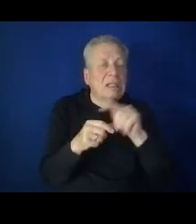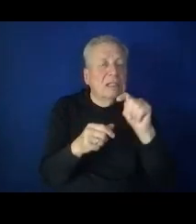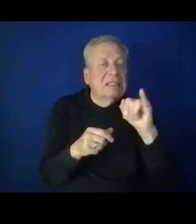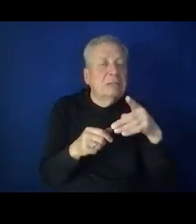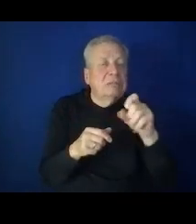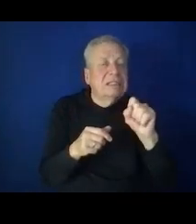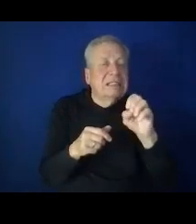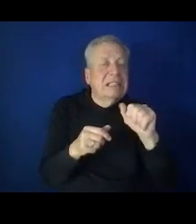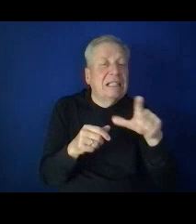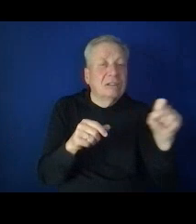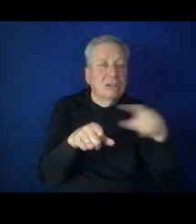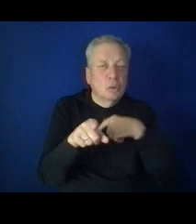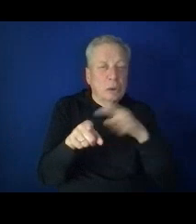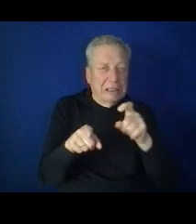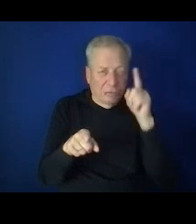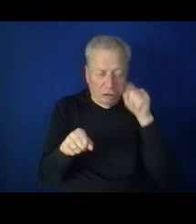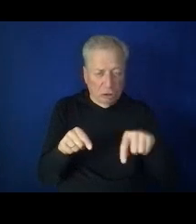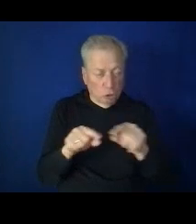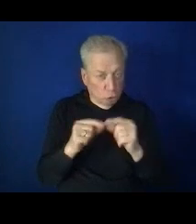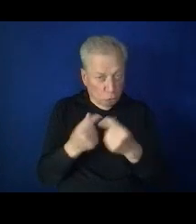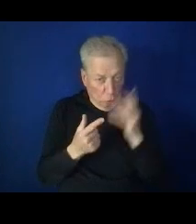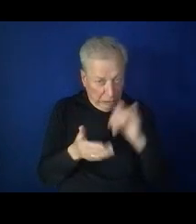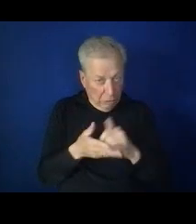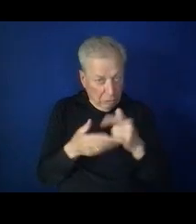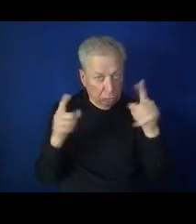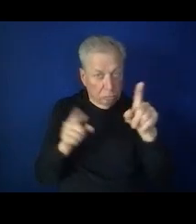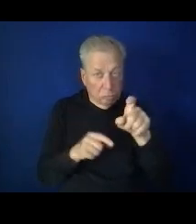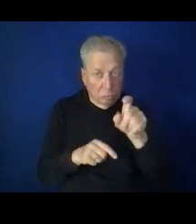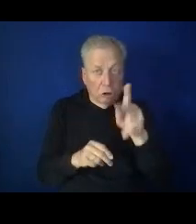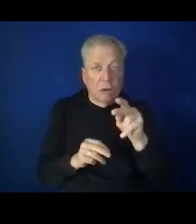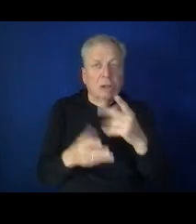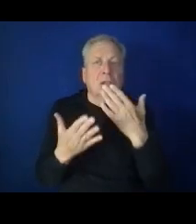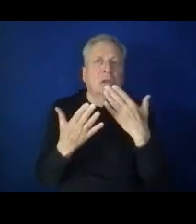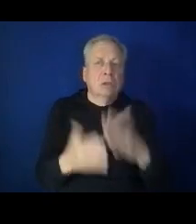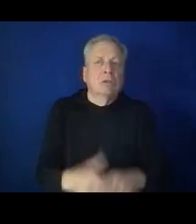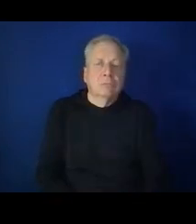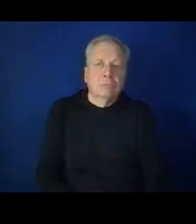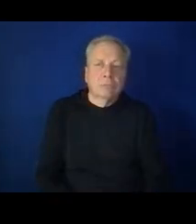those dates to this group. Would that work? Okay, great. Thank you.